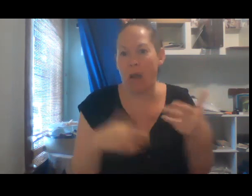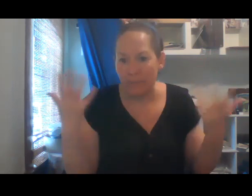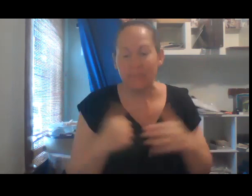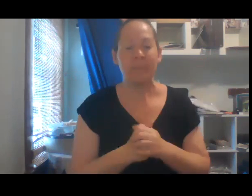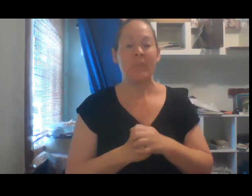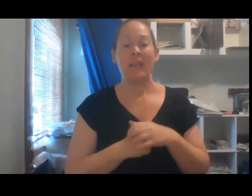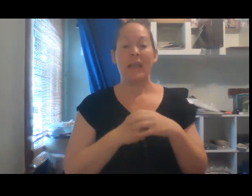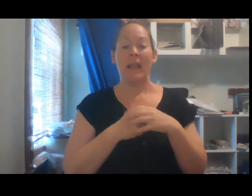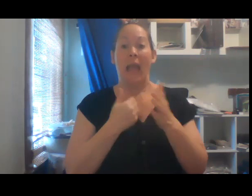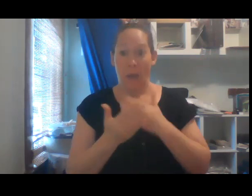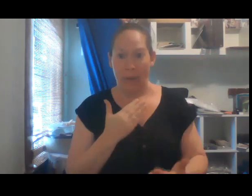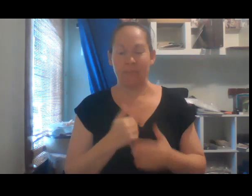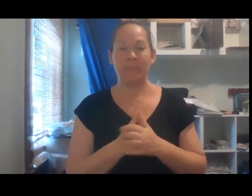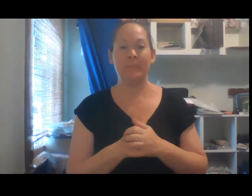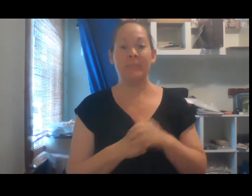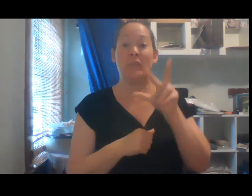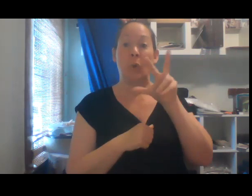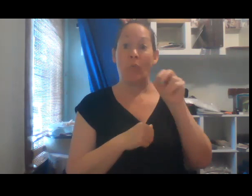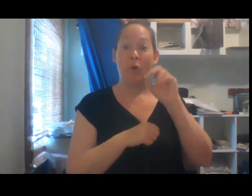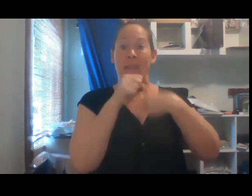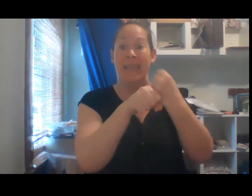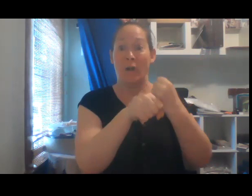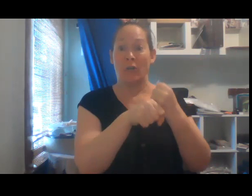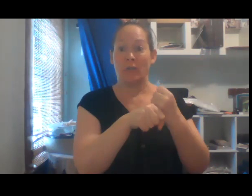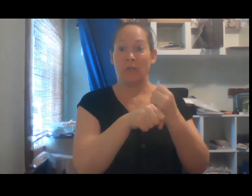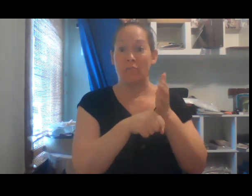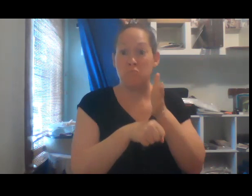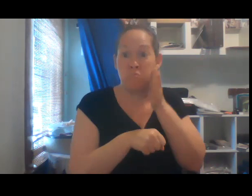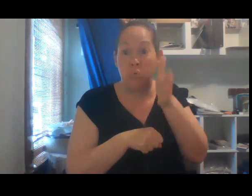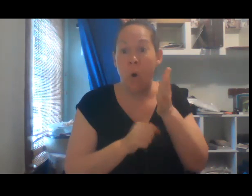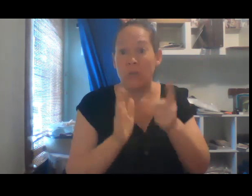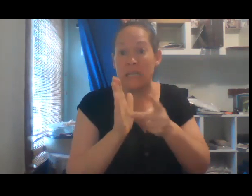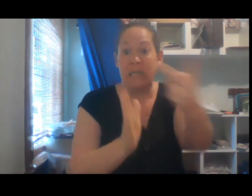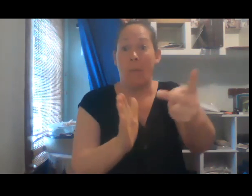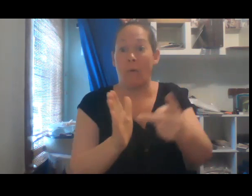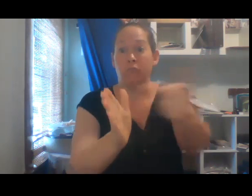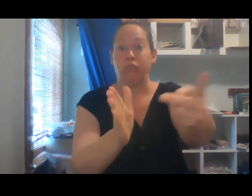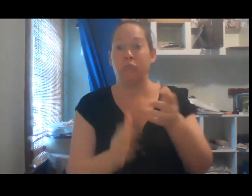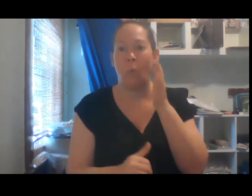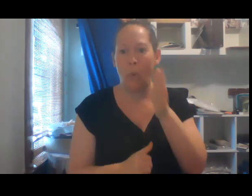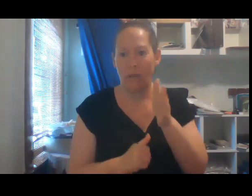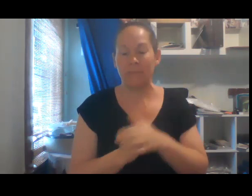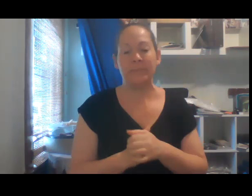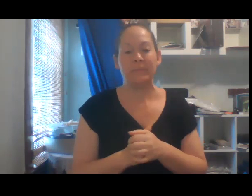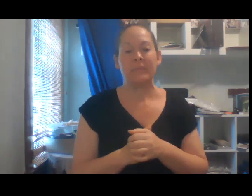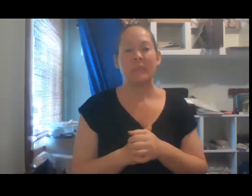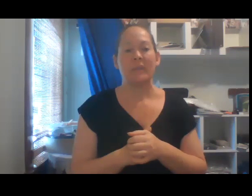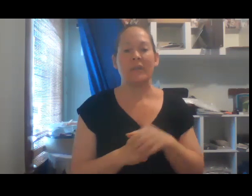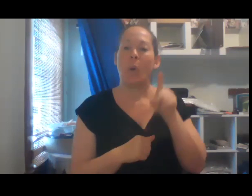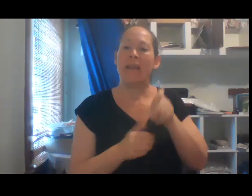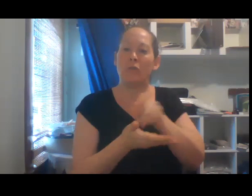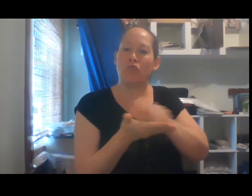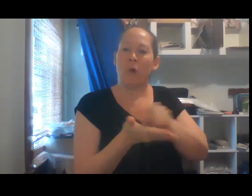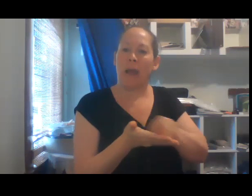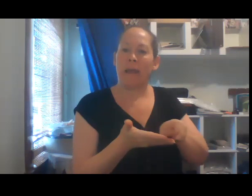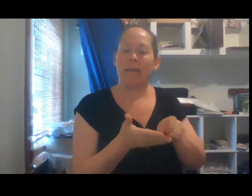So we know that every 30 years it doubles. So I can make a population model that my population